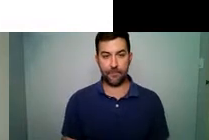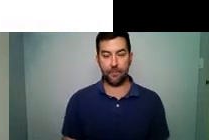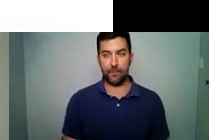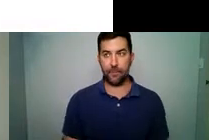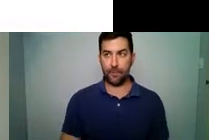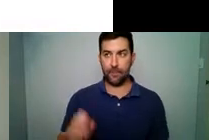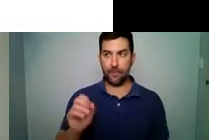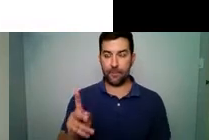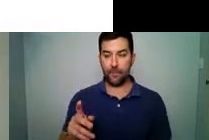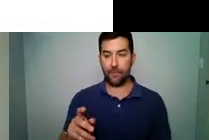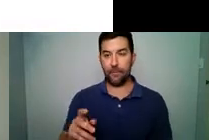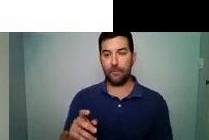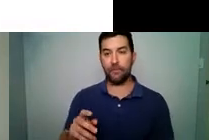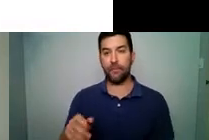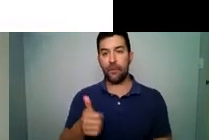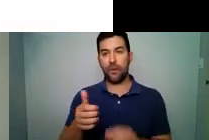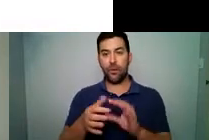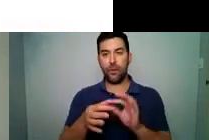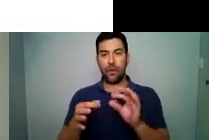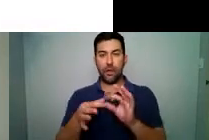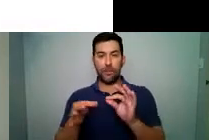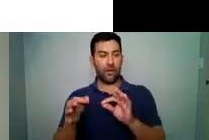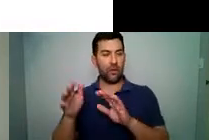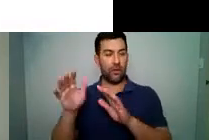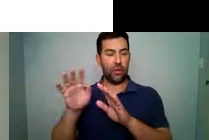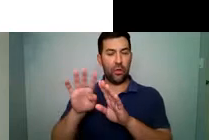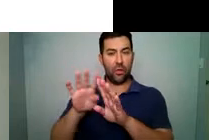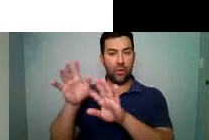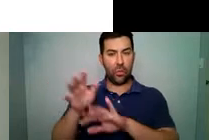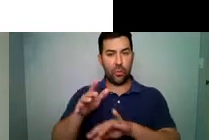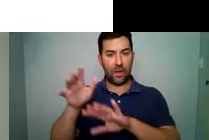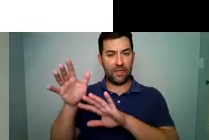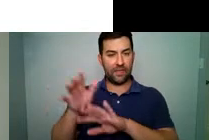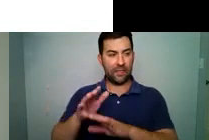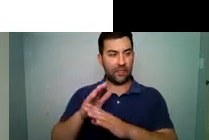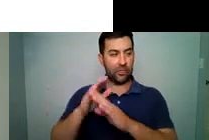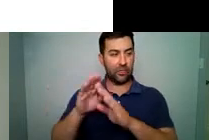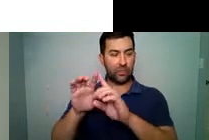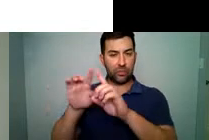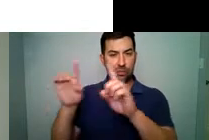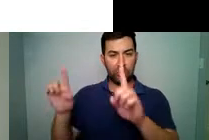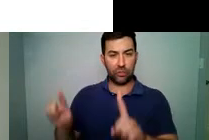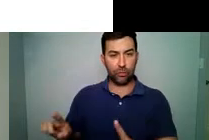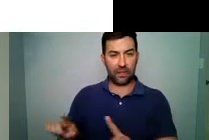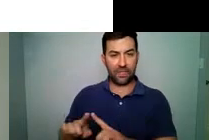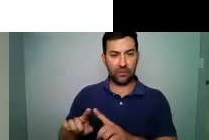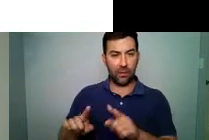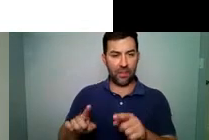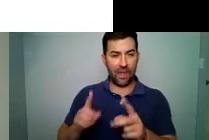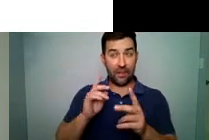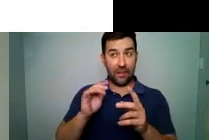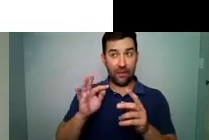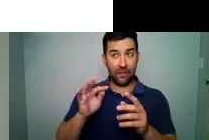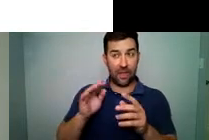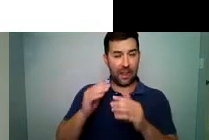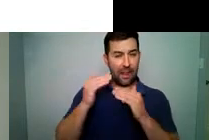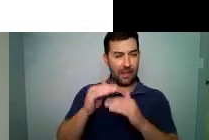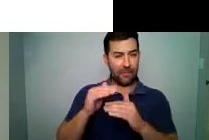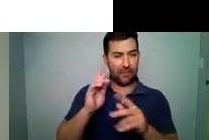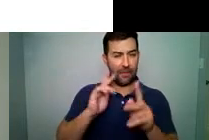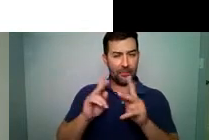Okay, so we had another comment. Would the windscreens limit visibility? I believe that is visibility from